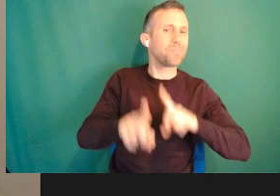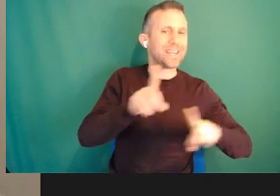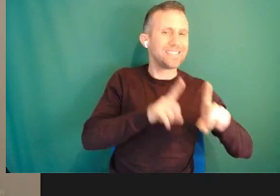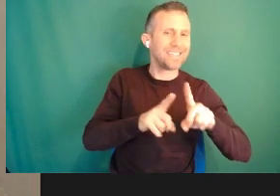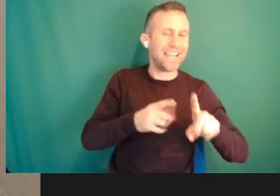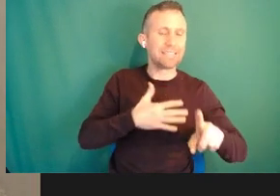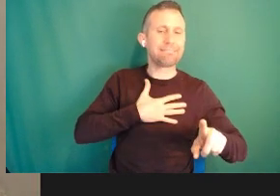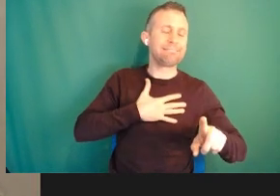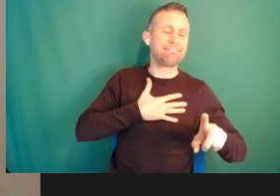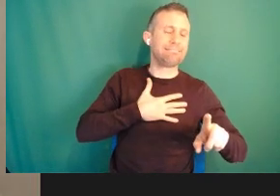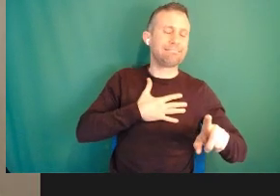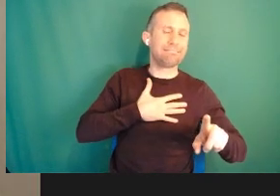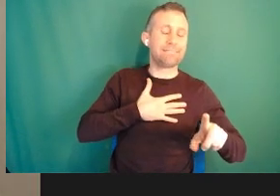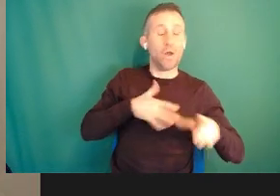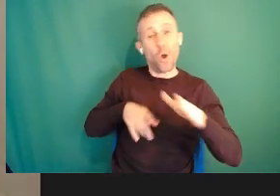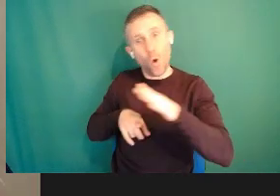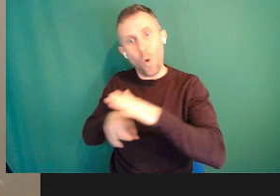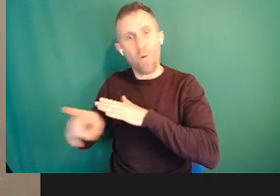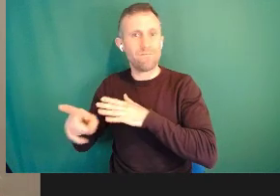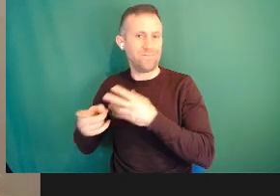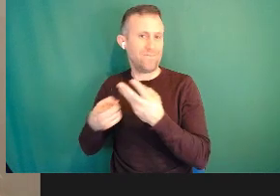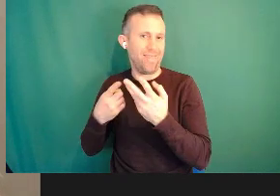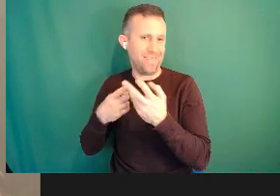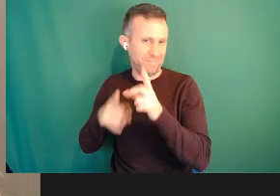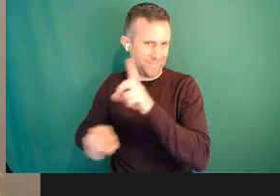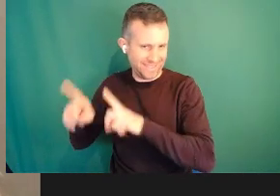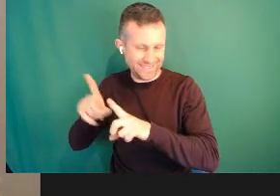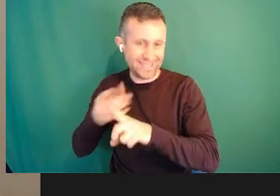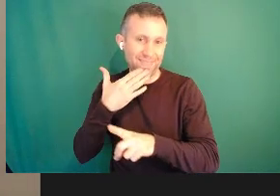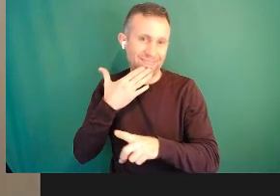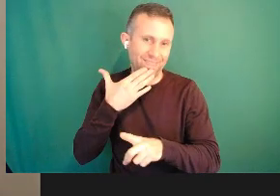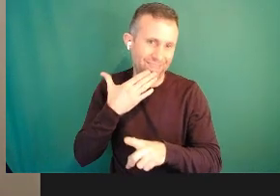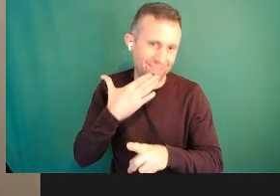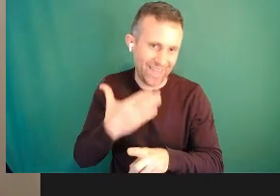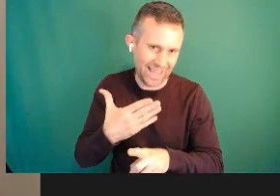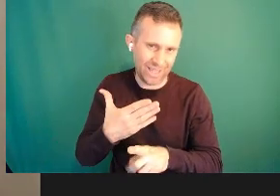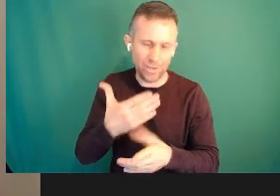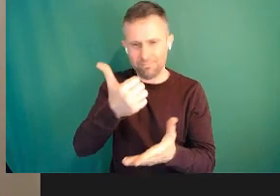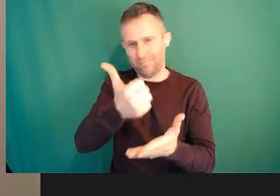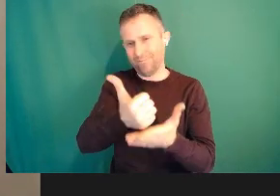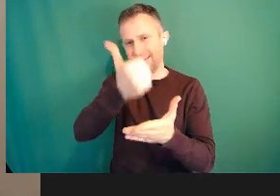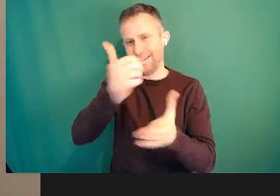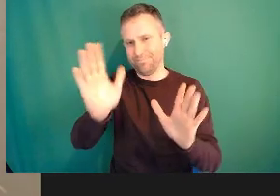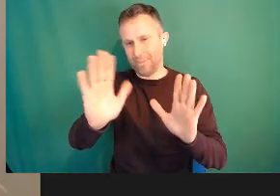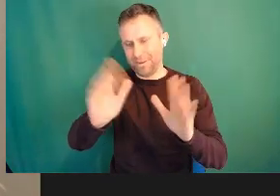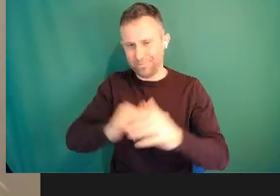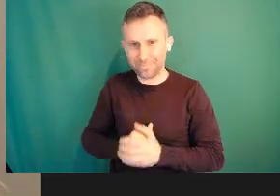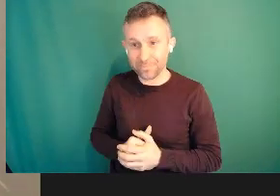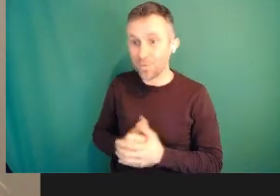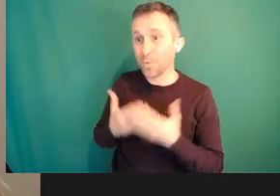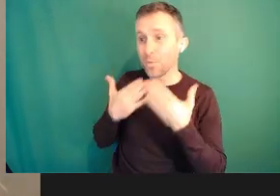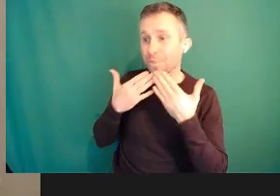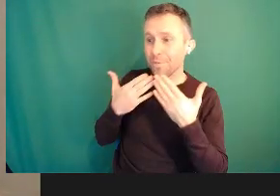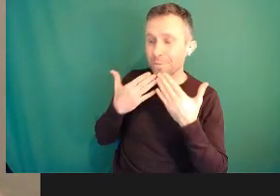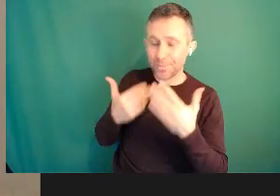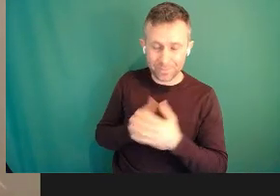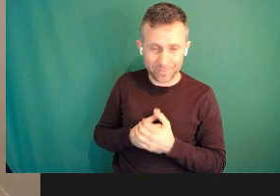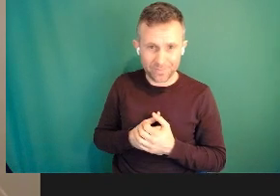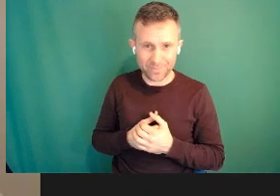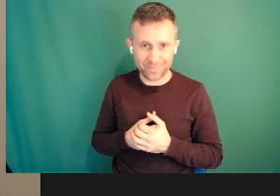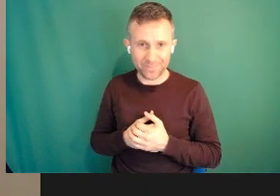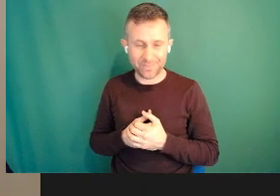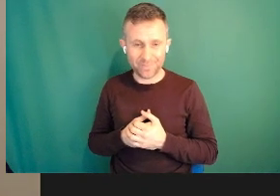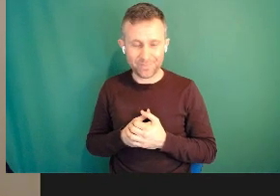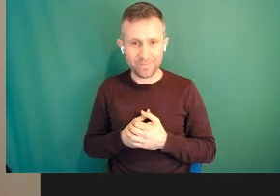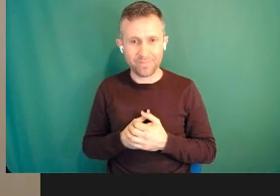So that was great what I saw. Thanks very much. Thank you. Thank you for the talk. It was very